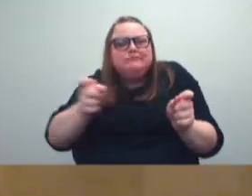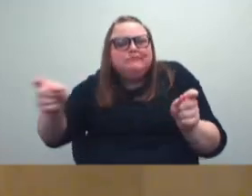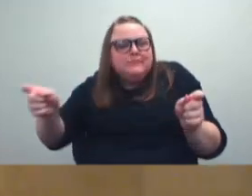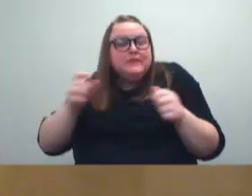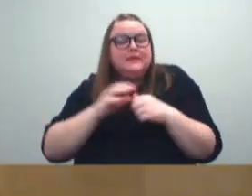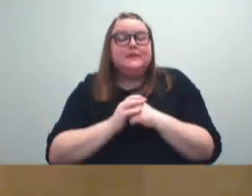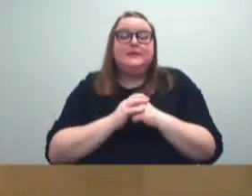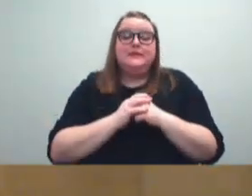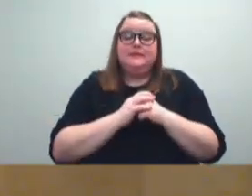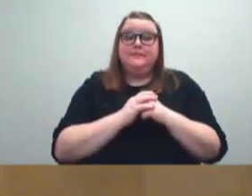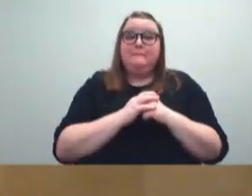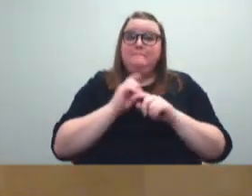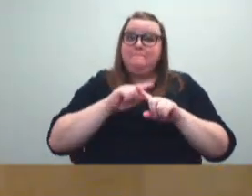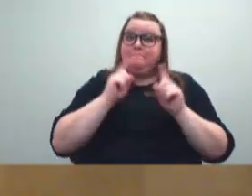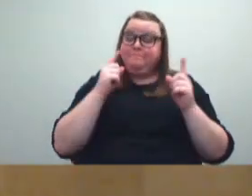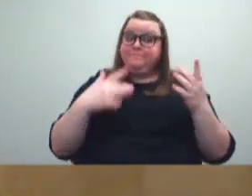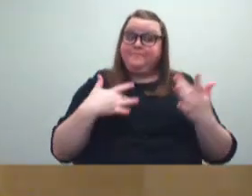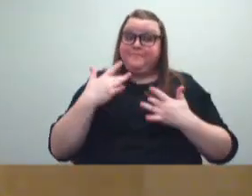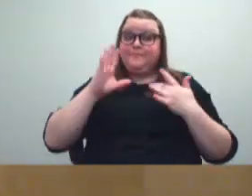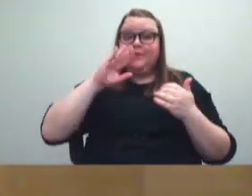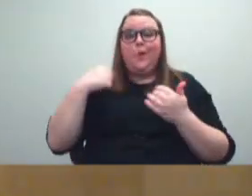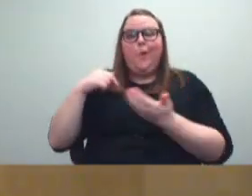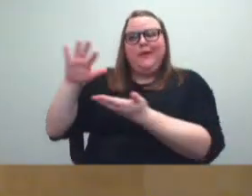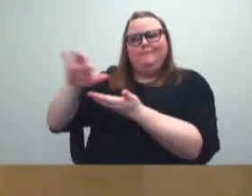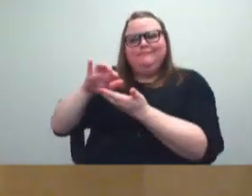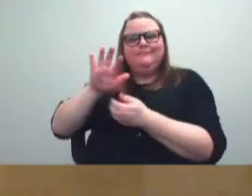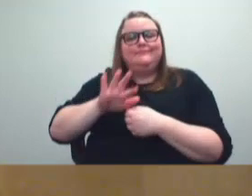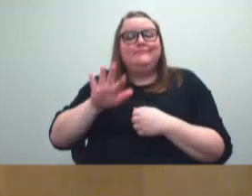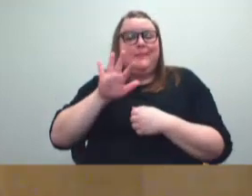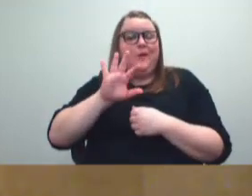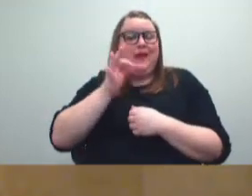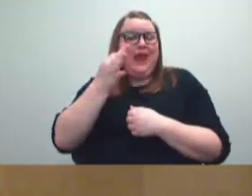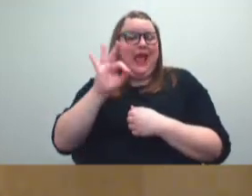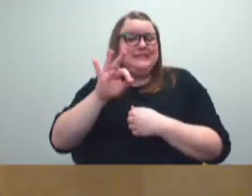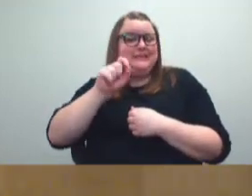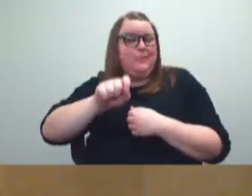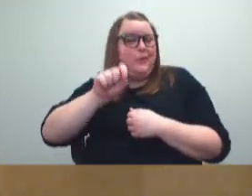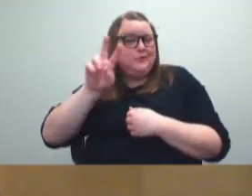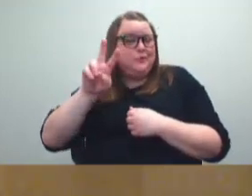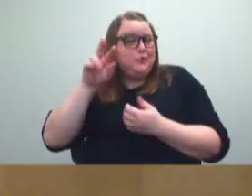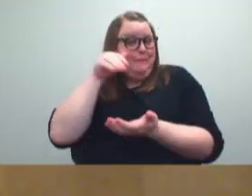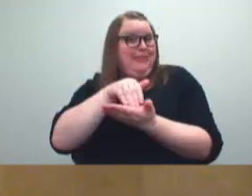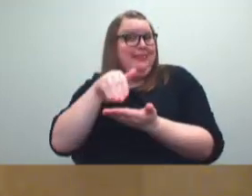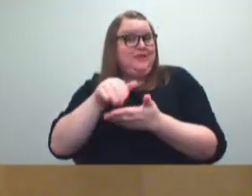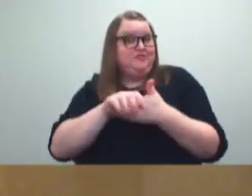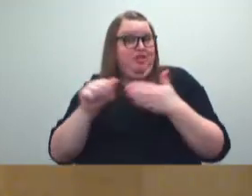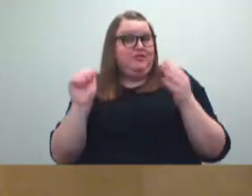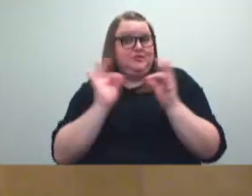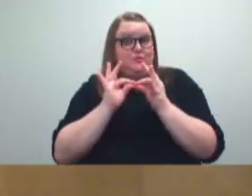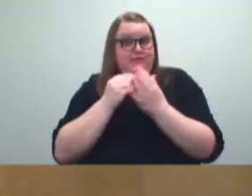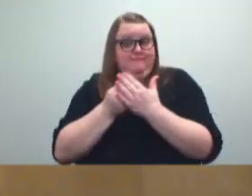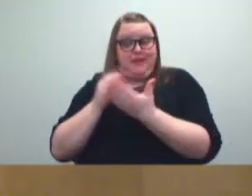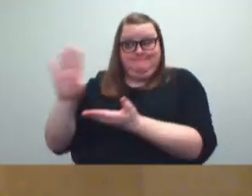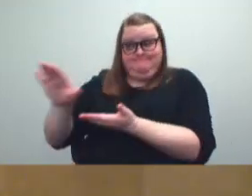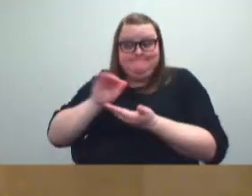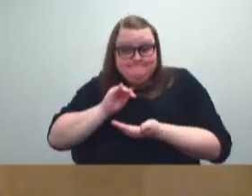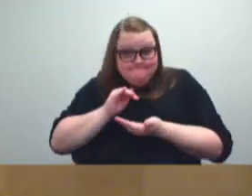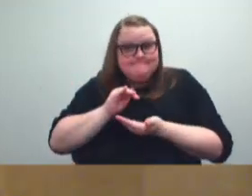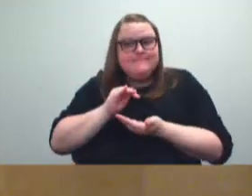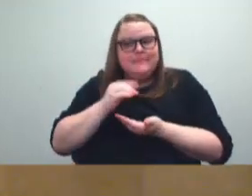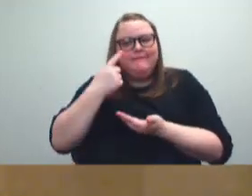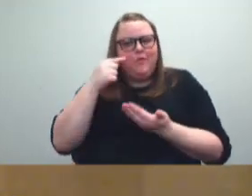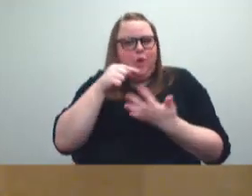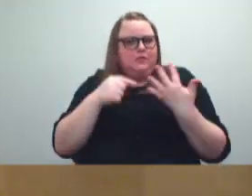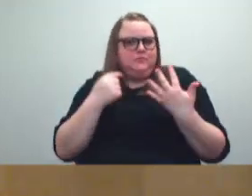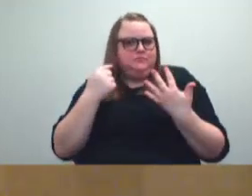know that we got about 19.2 million, 19.4 million in there of dollars that was given to us for these reasons. And we've